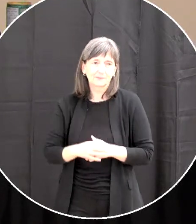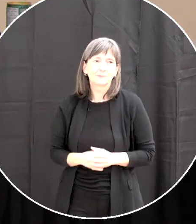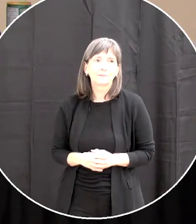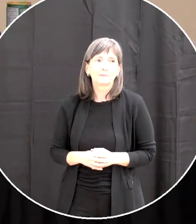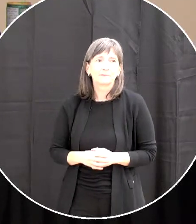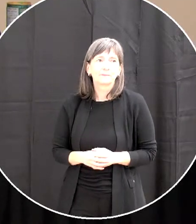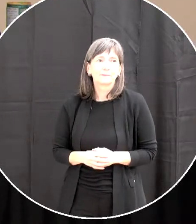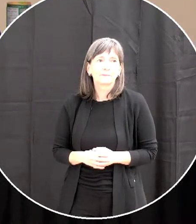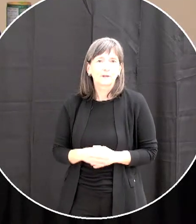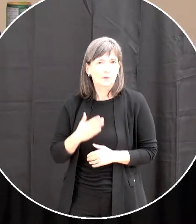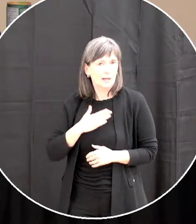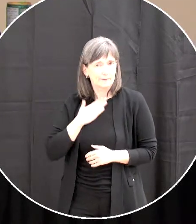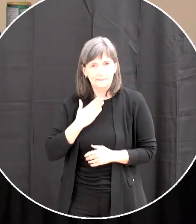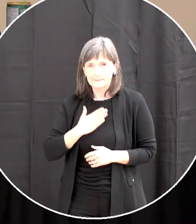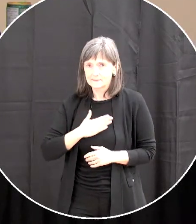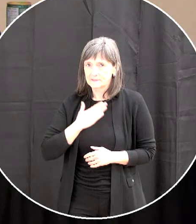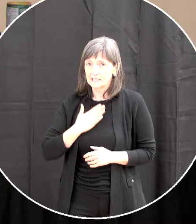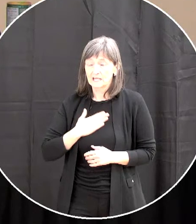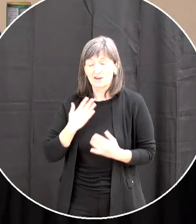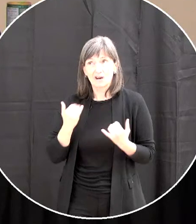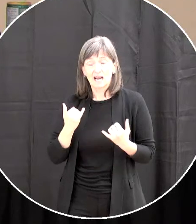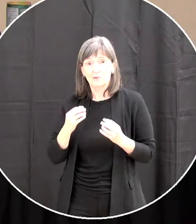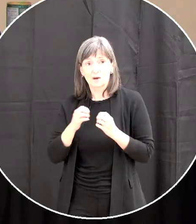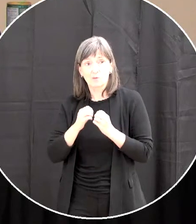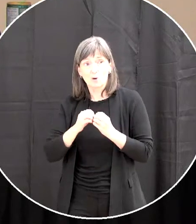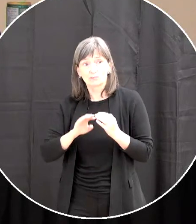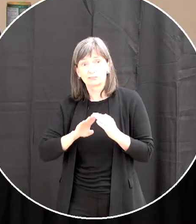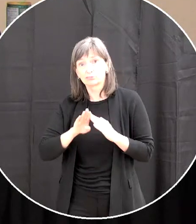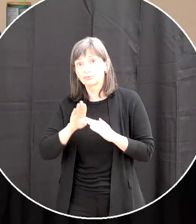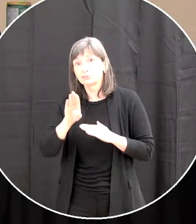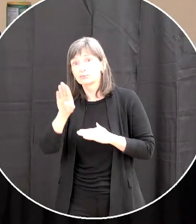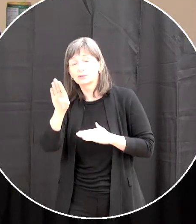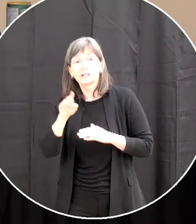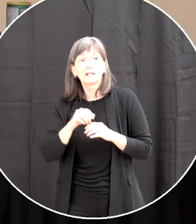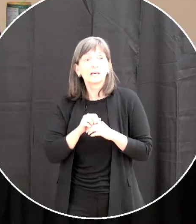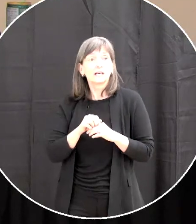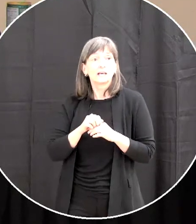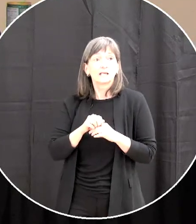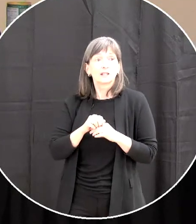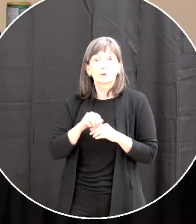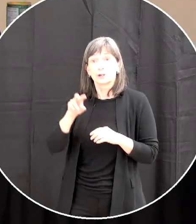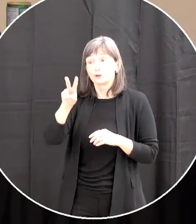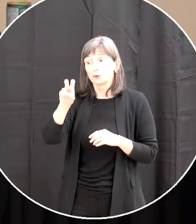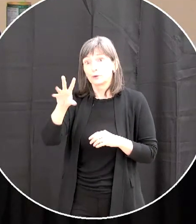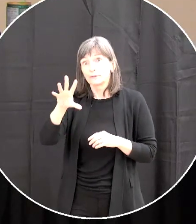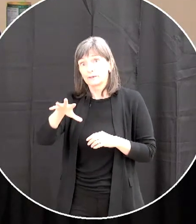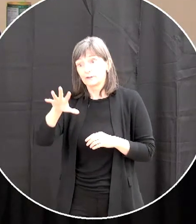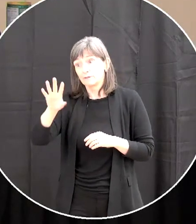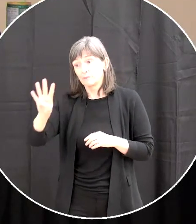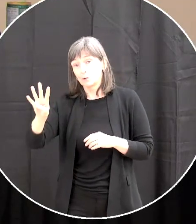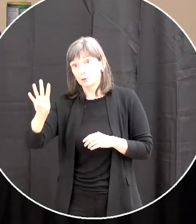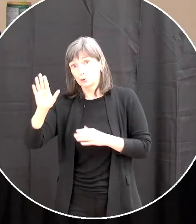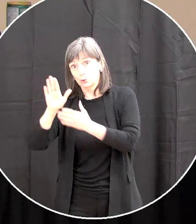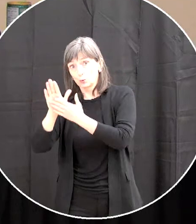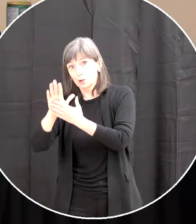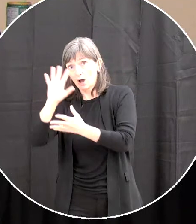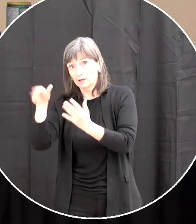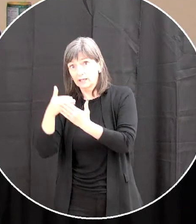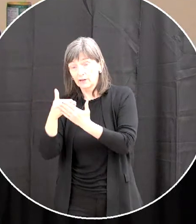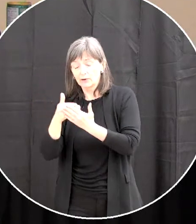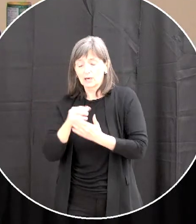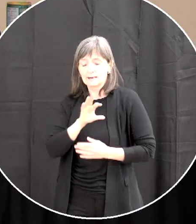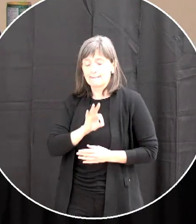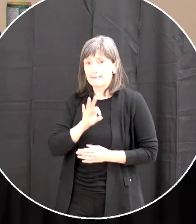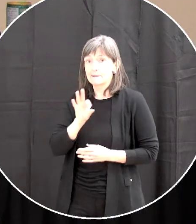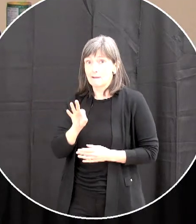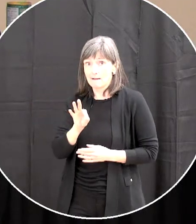enthused, and there's only room to go up. We've got 99 of 254 schools now launched on this, and we'll phase in the rest